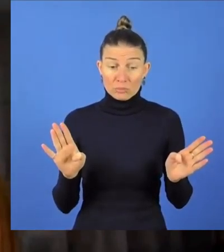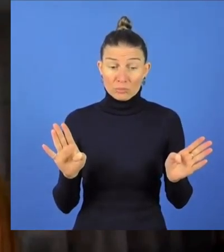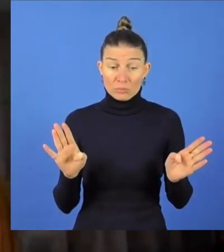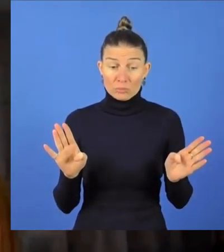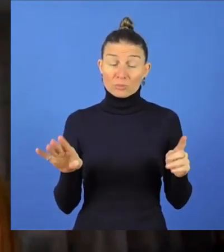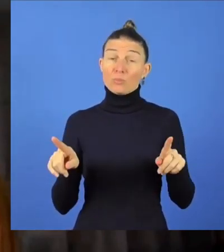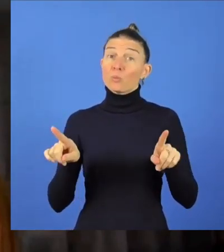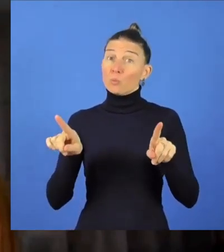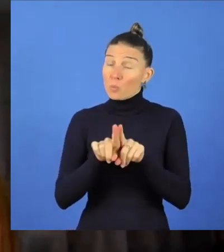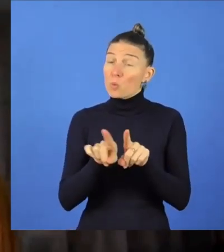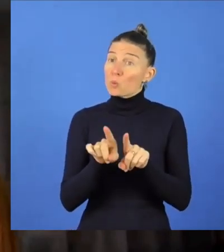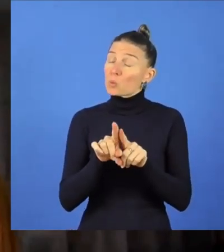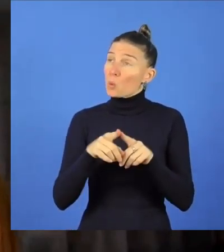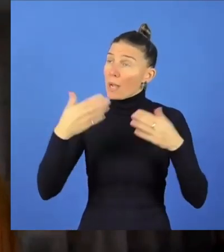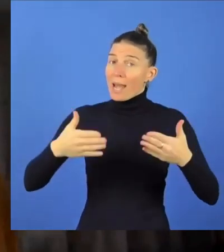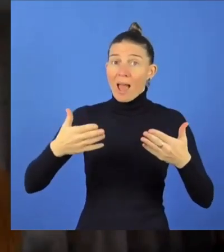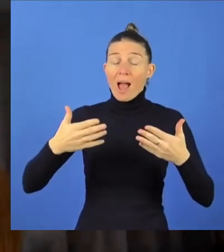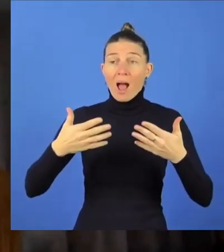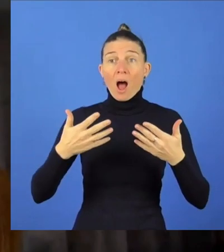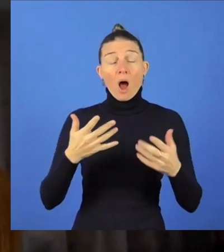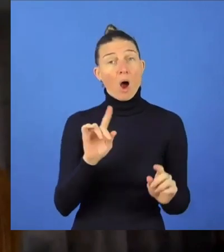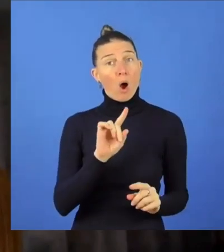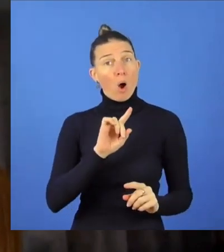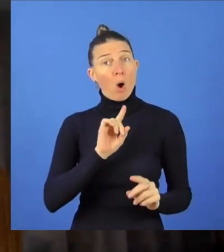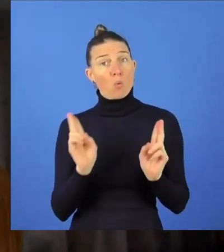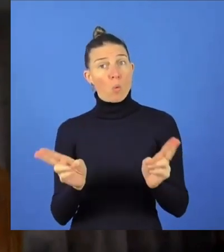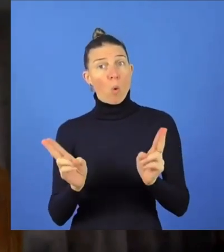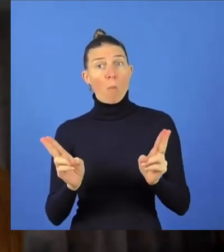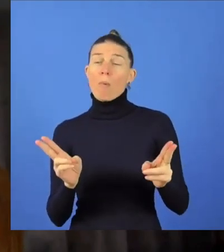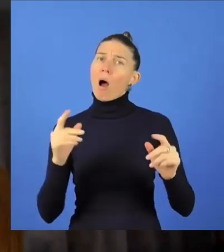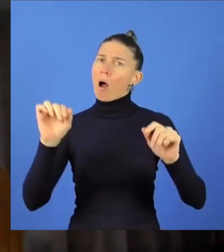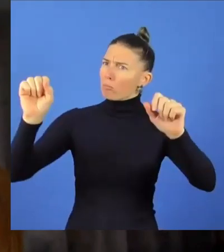communicate that to the outside world, and to maybe even use it